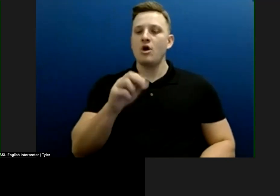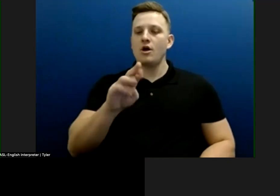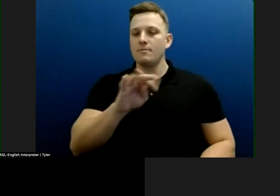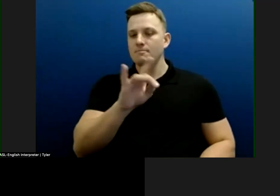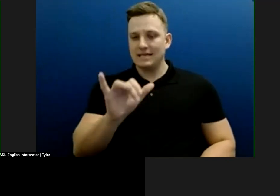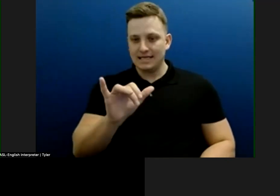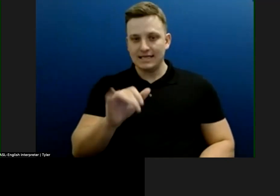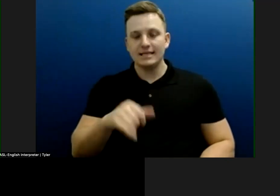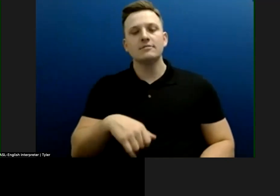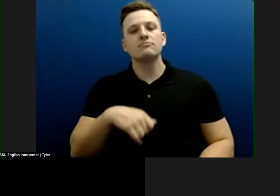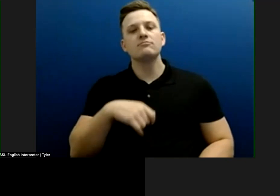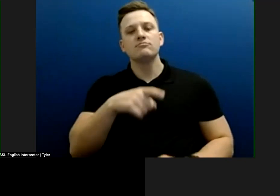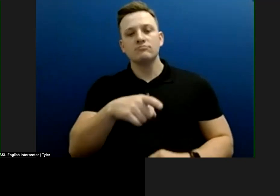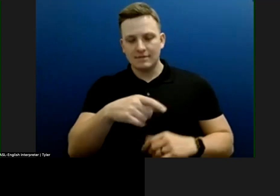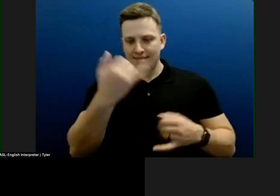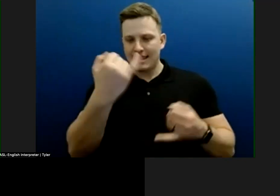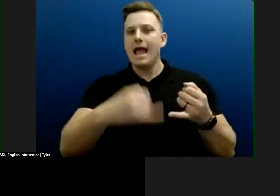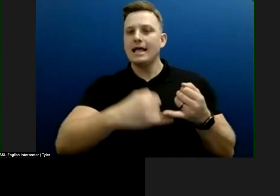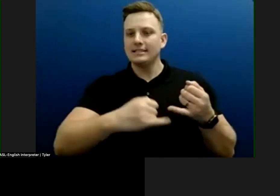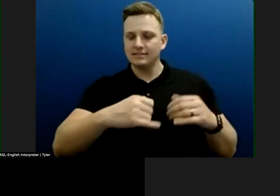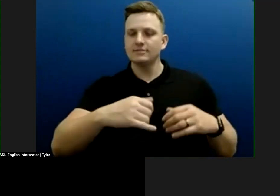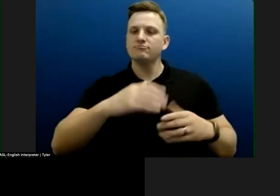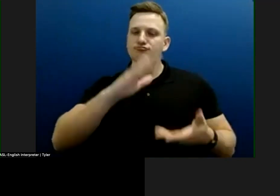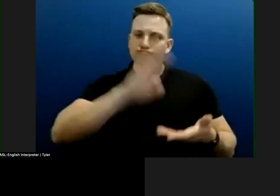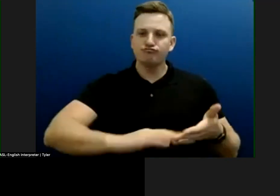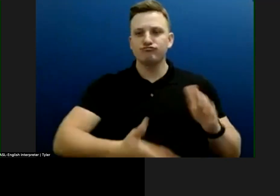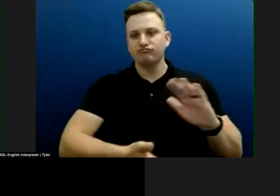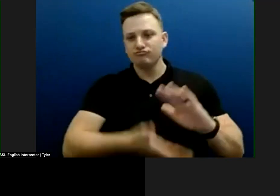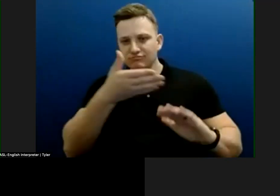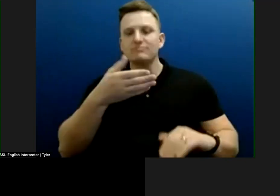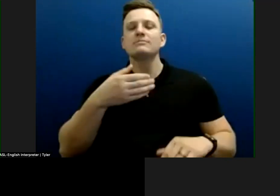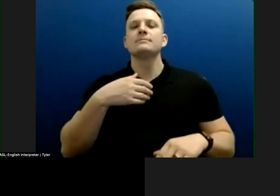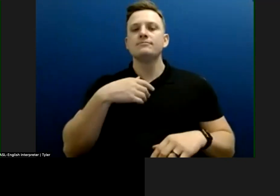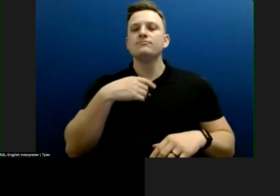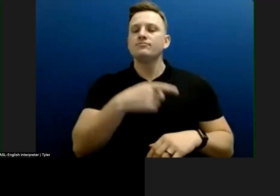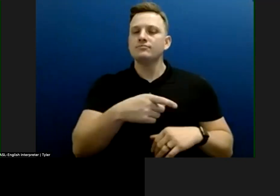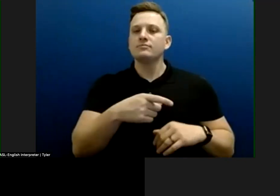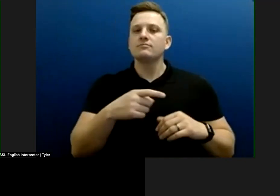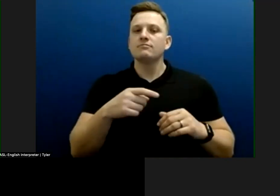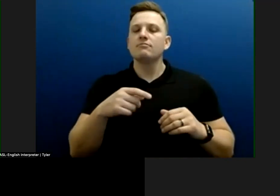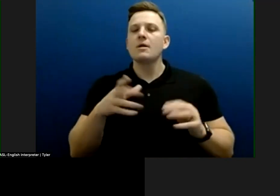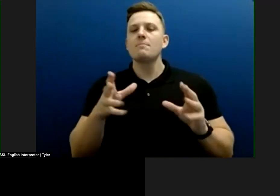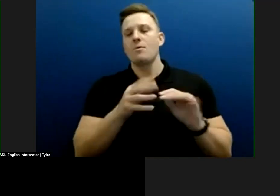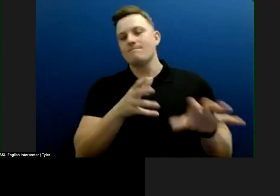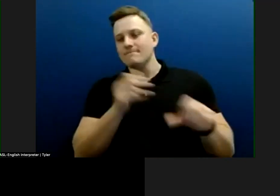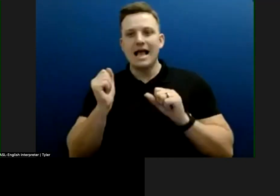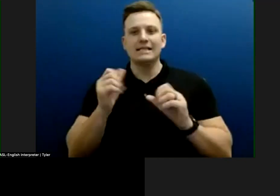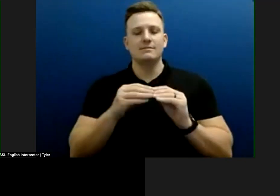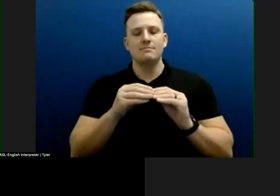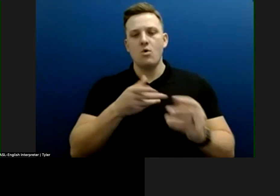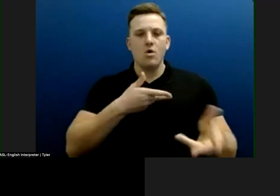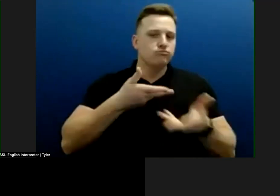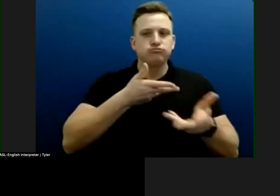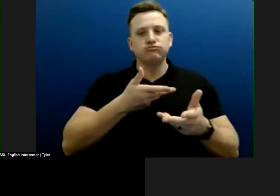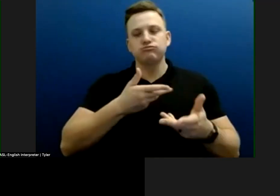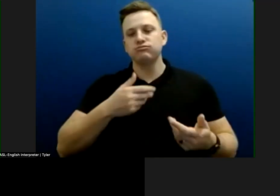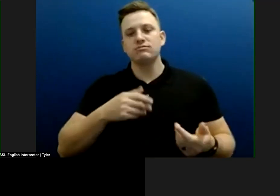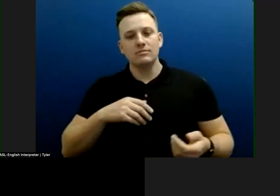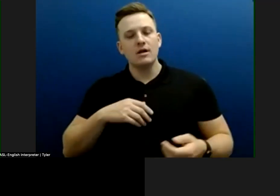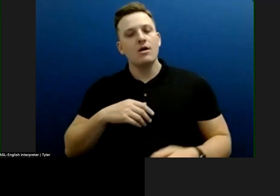of pause, and the interaction gets faster and more intense. Now, those who've read some